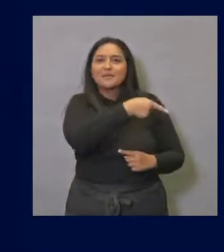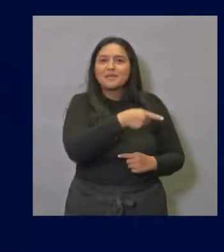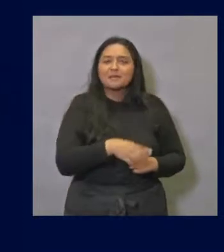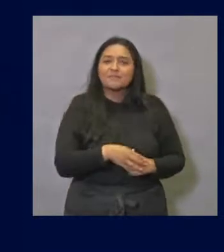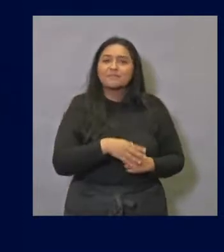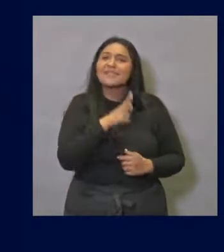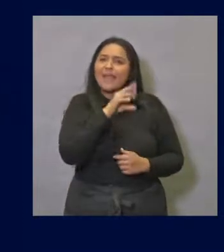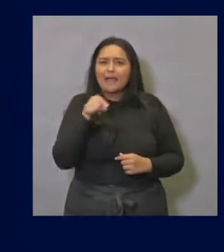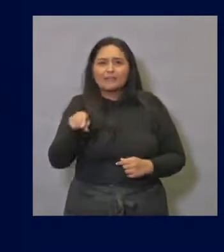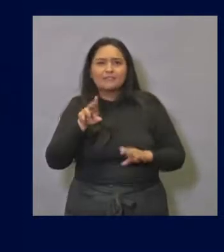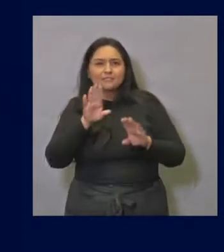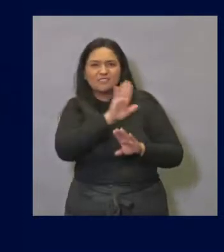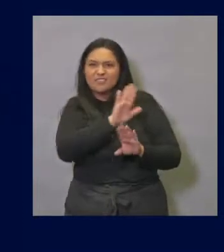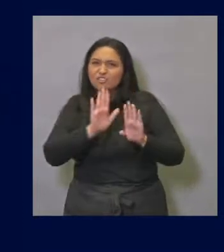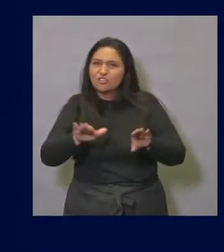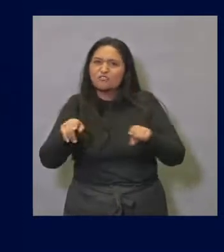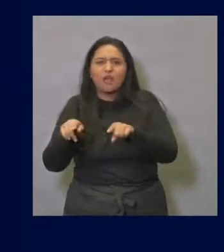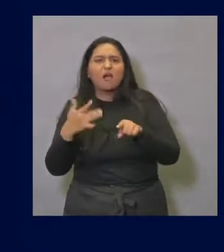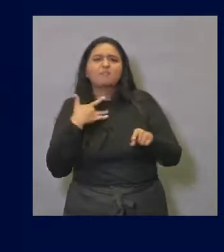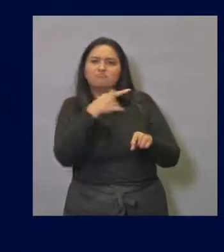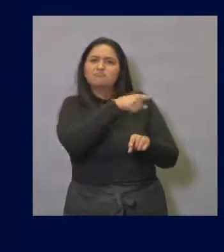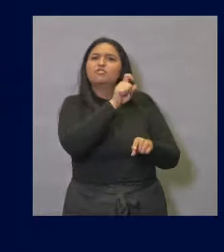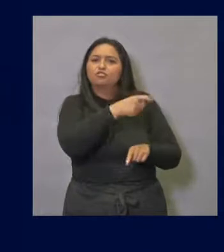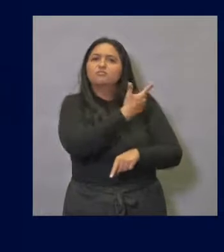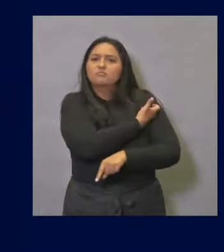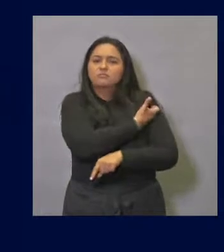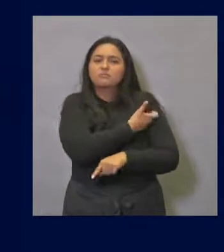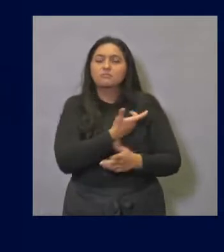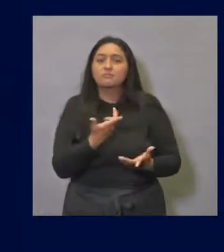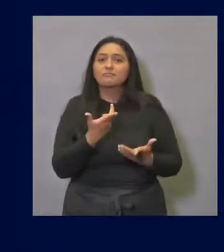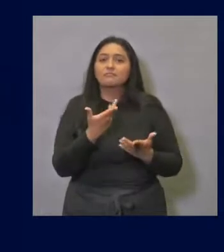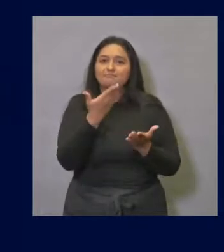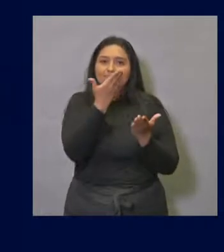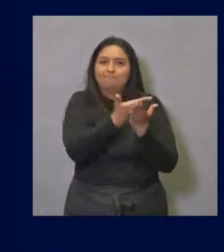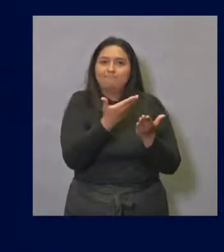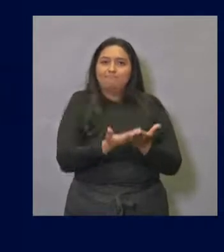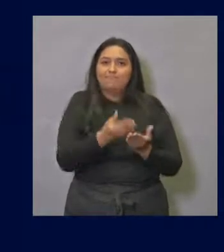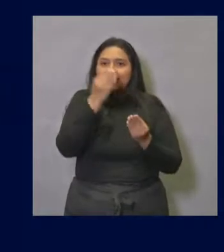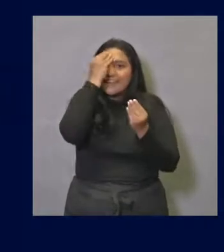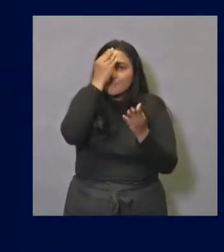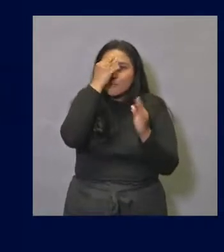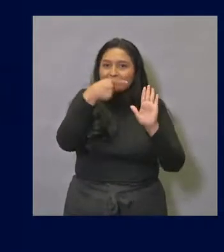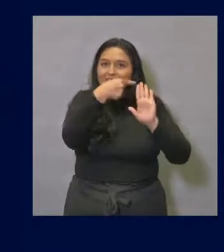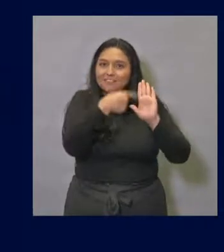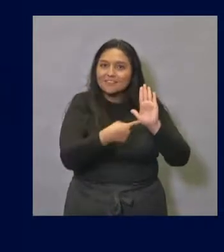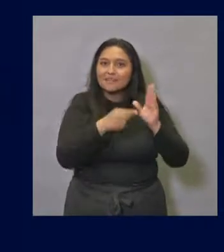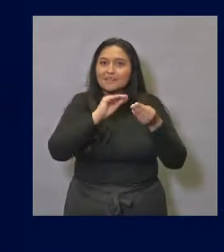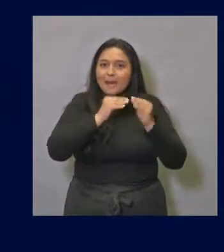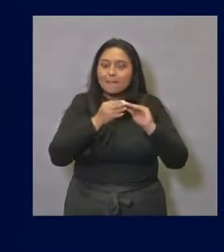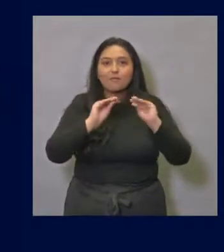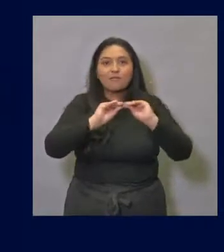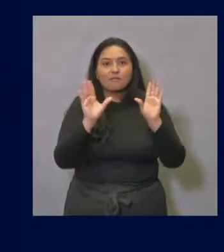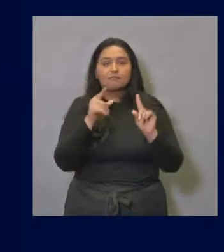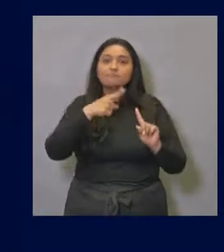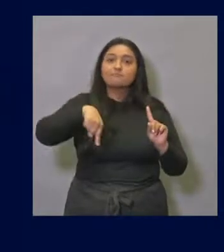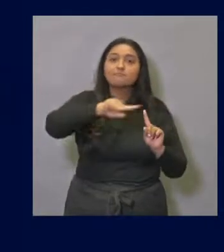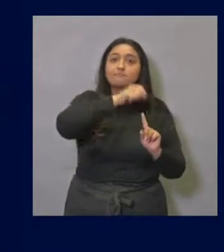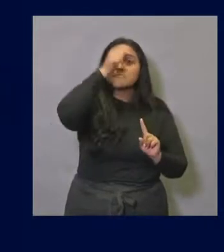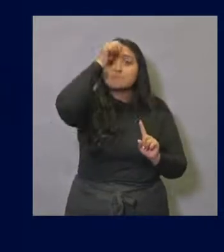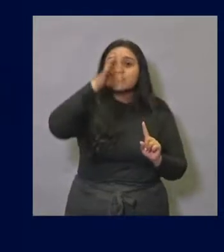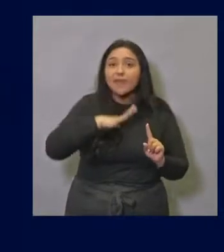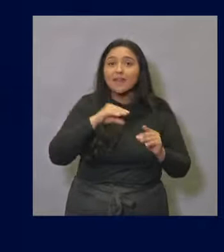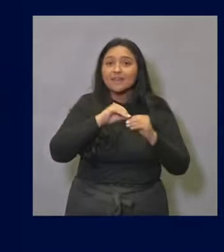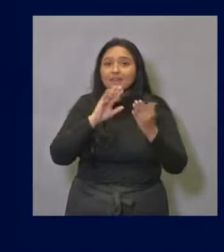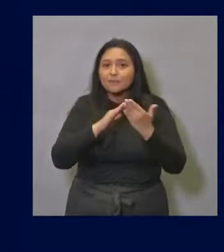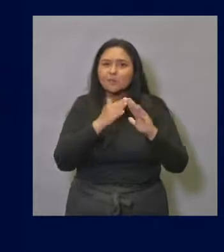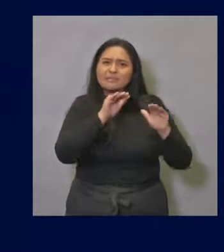his children. And as the data clearly shows, we should all make sure that the men in our community know that vaccinations are one way we